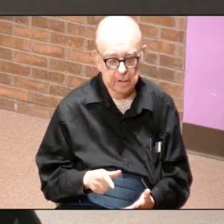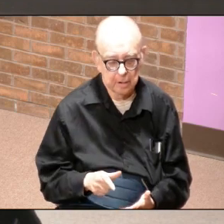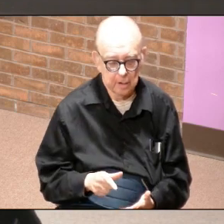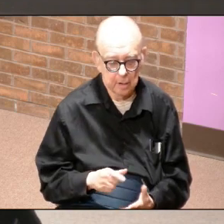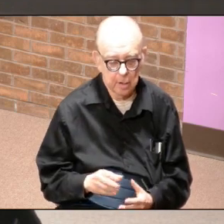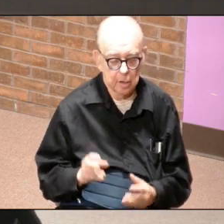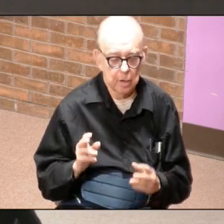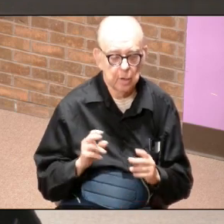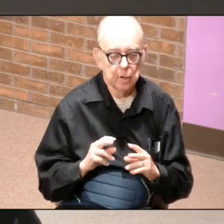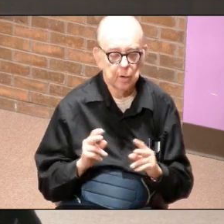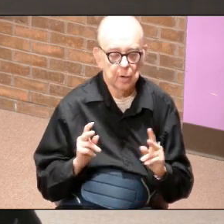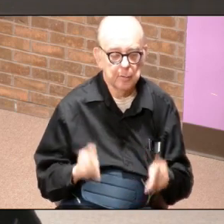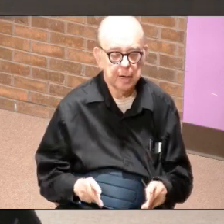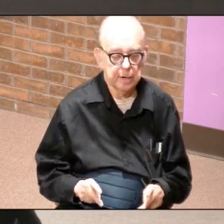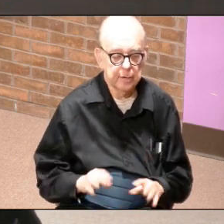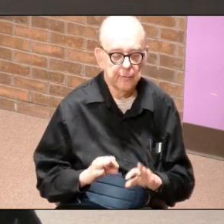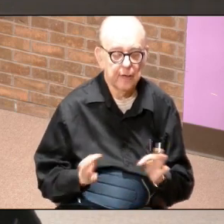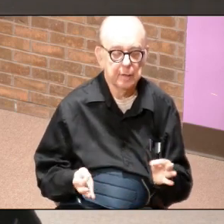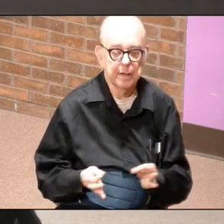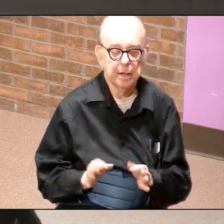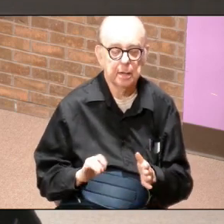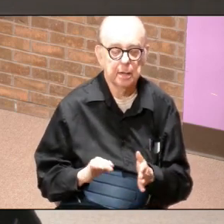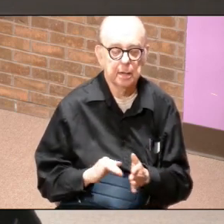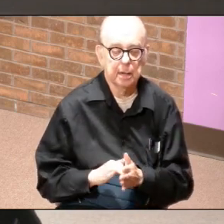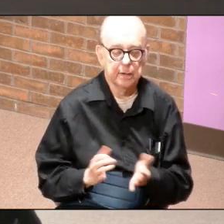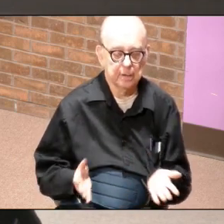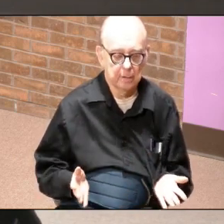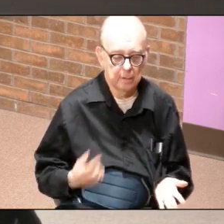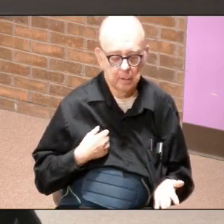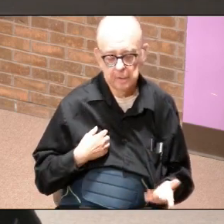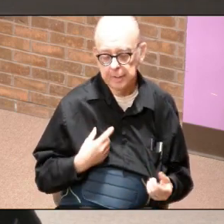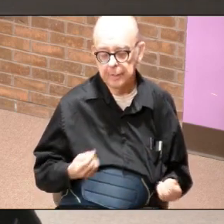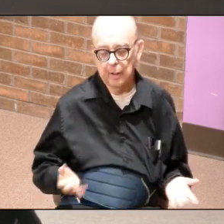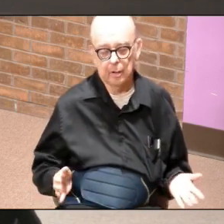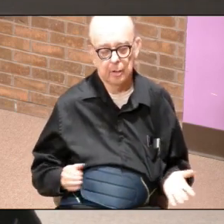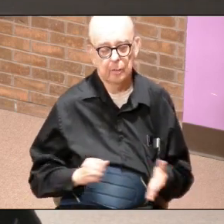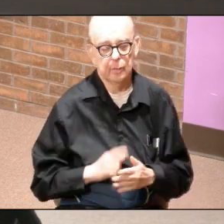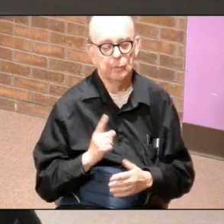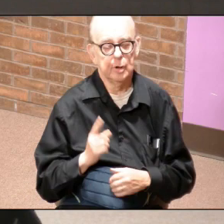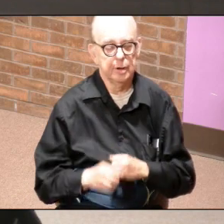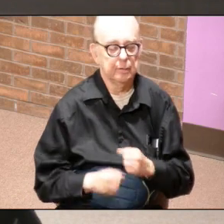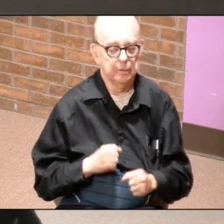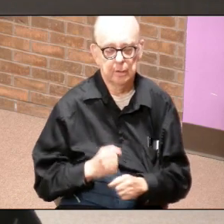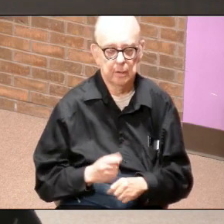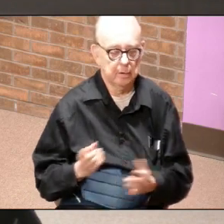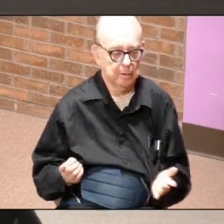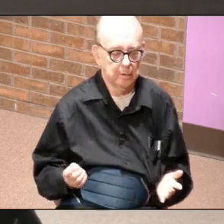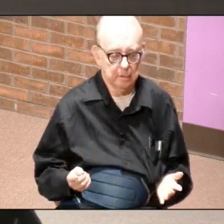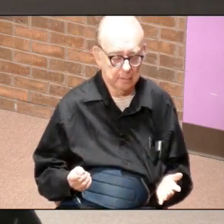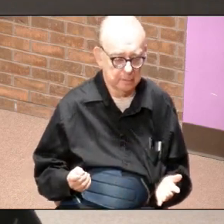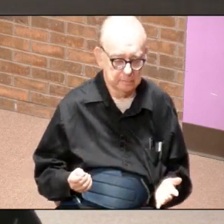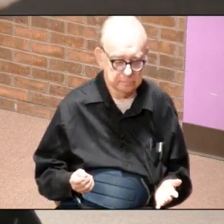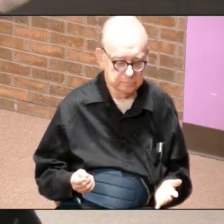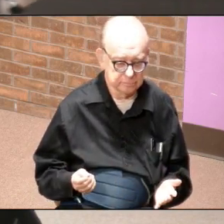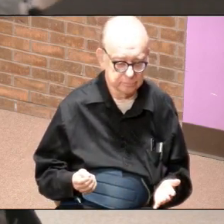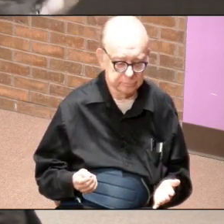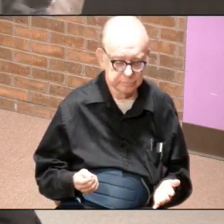in your family likes it. And it's like, okay, so now what am I going to do with this year of